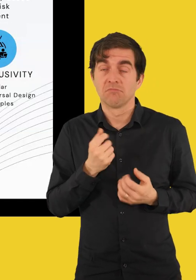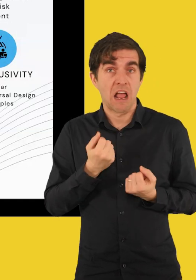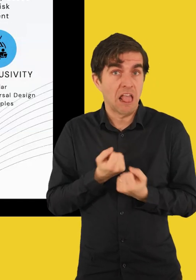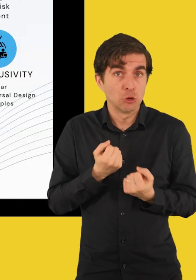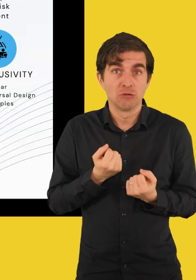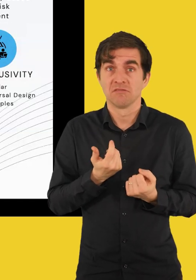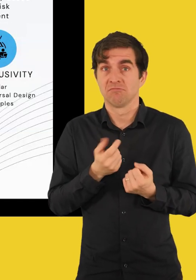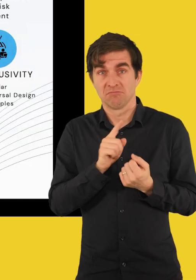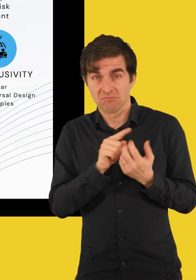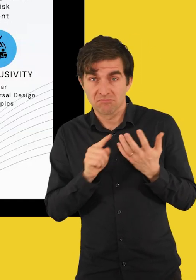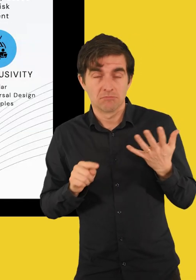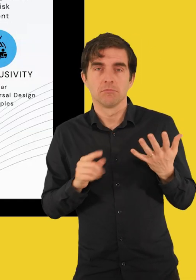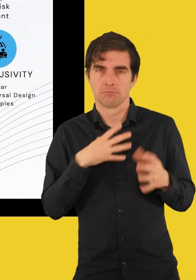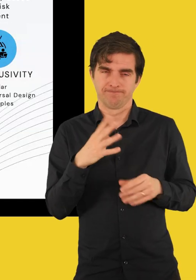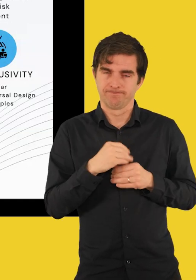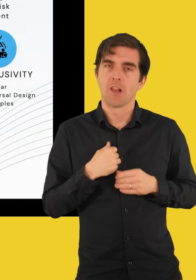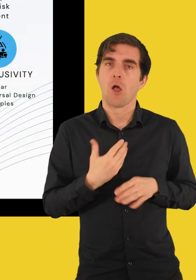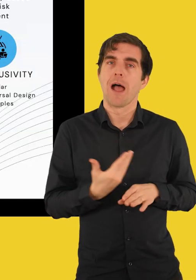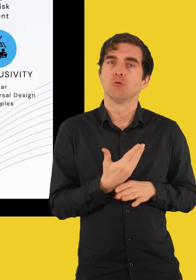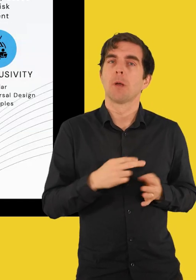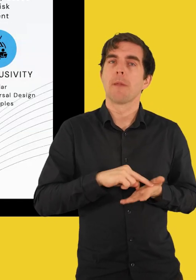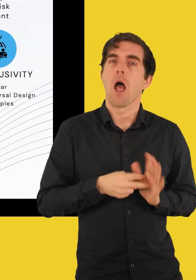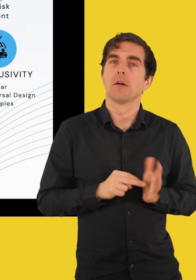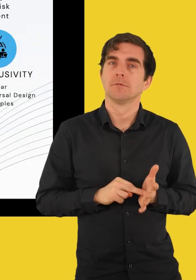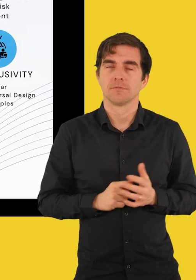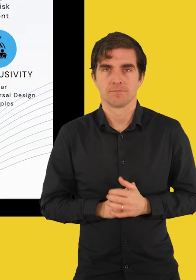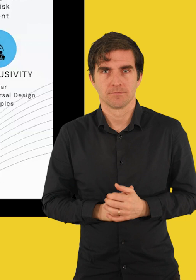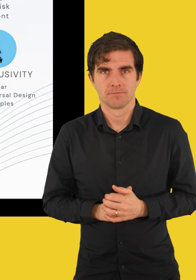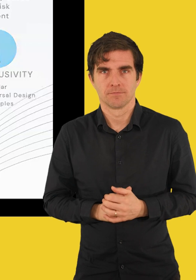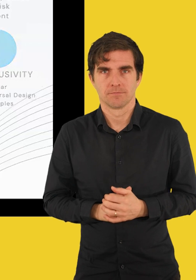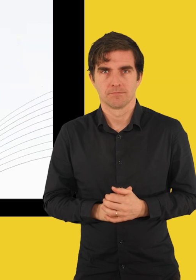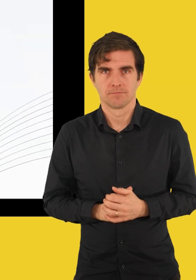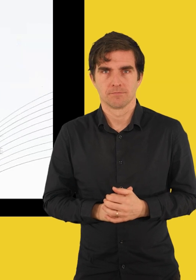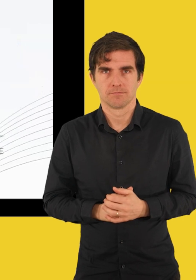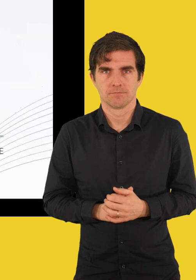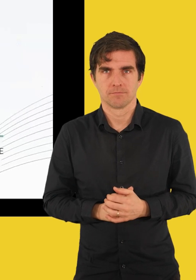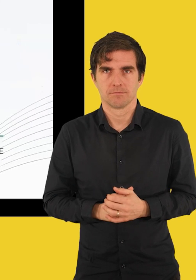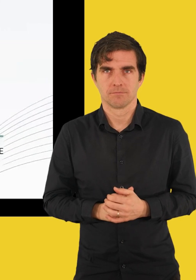that, and we are putting this in the action plan.